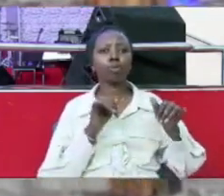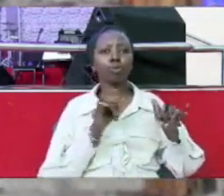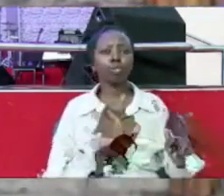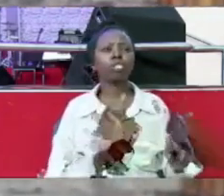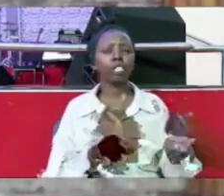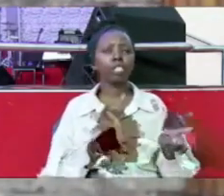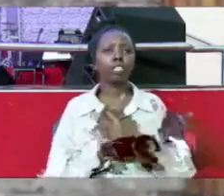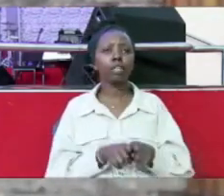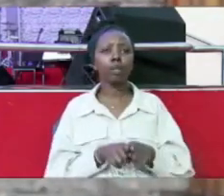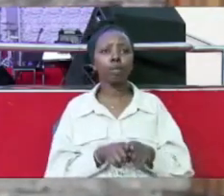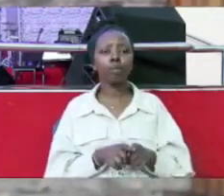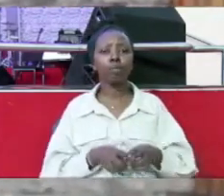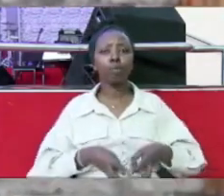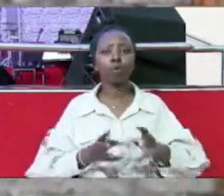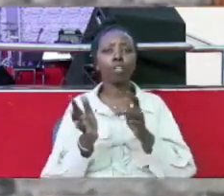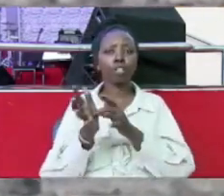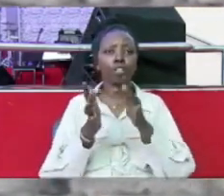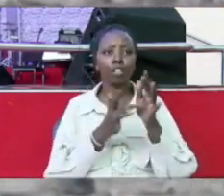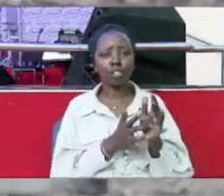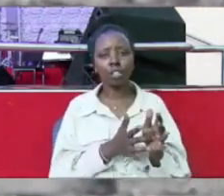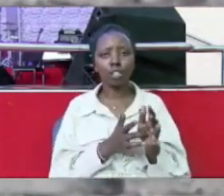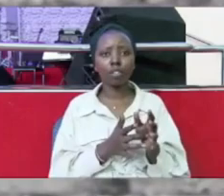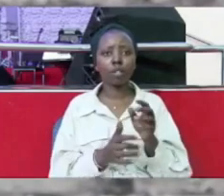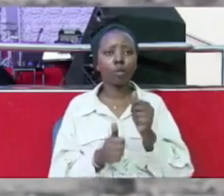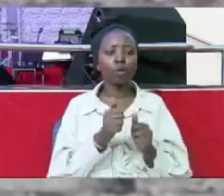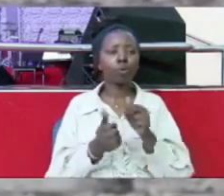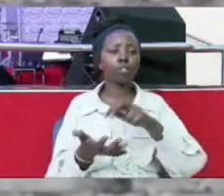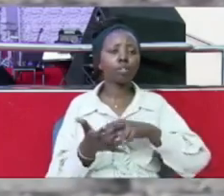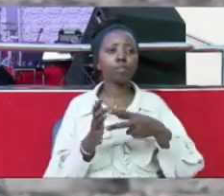And conformity is to be Christ-like.